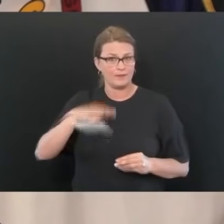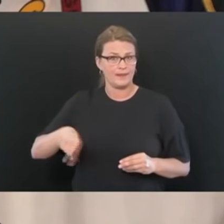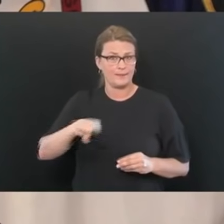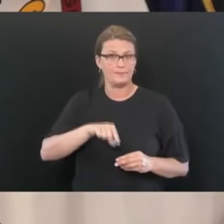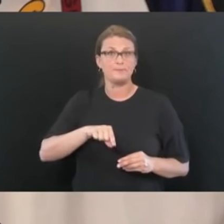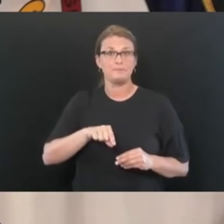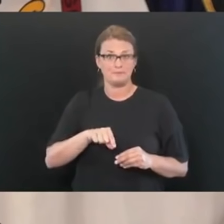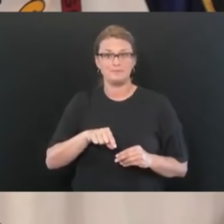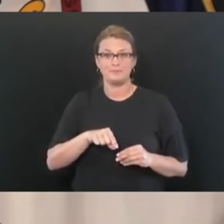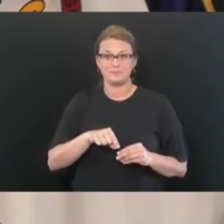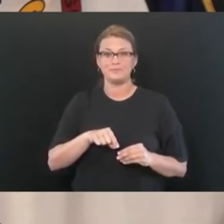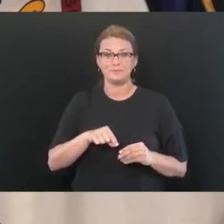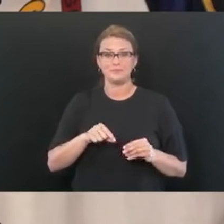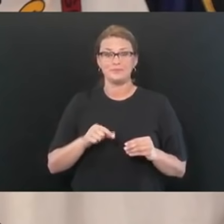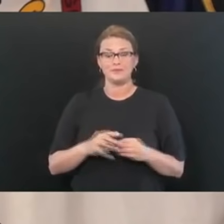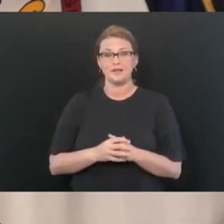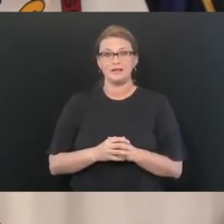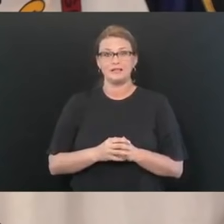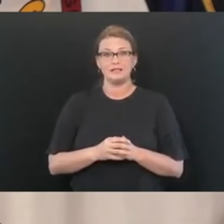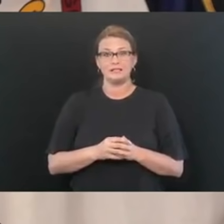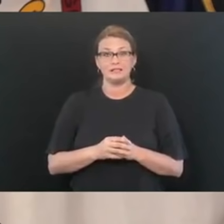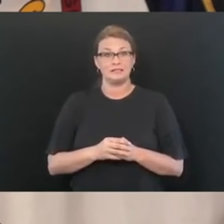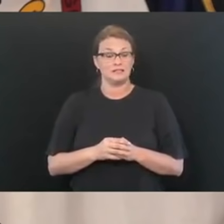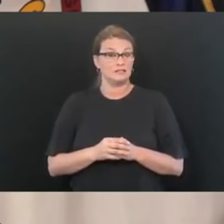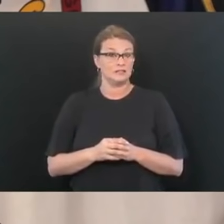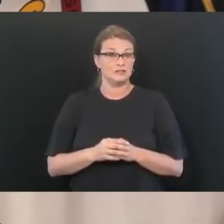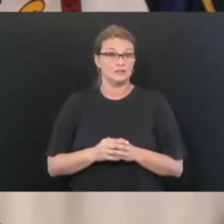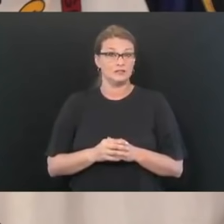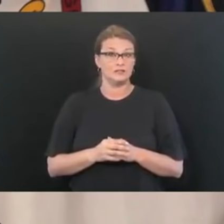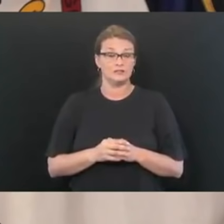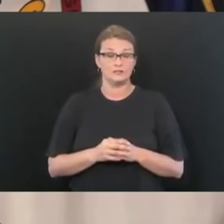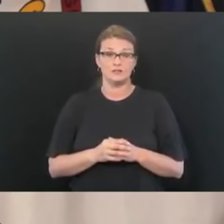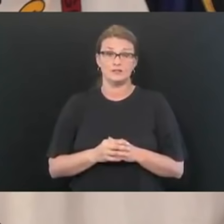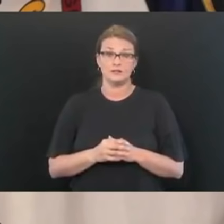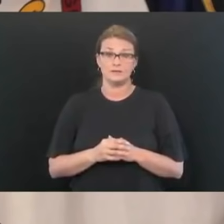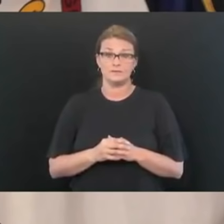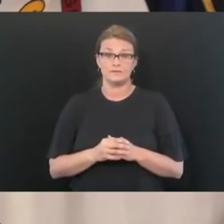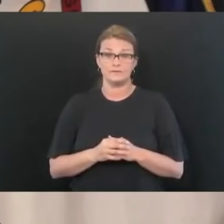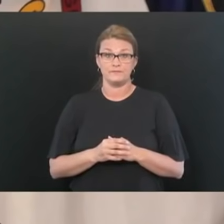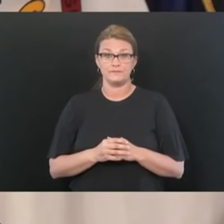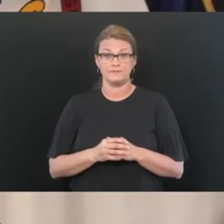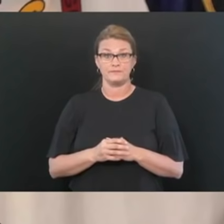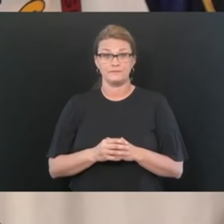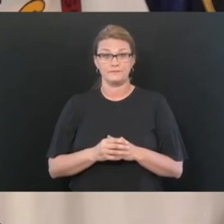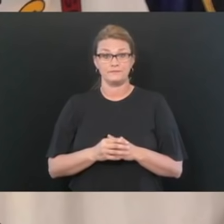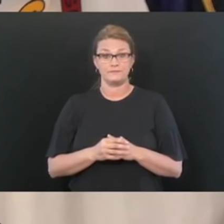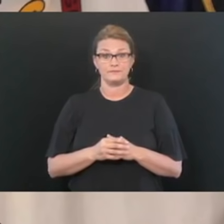we're just going to, the good part about this, if there is any good part, is